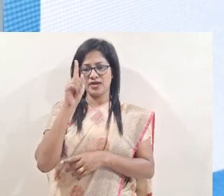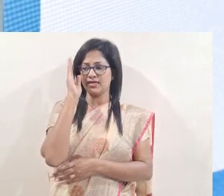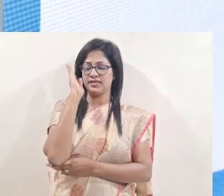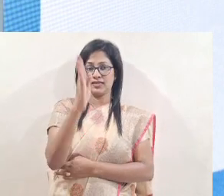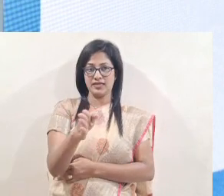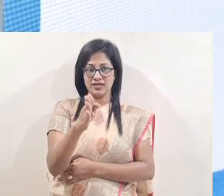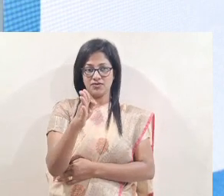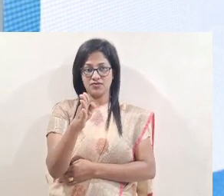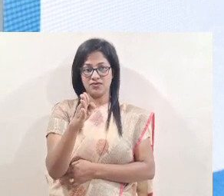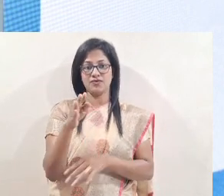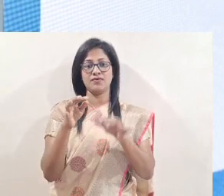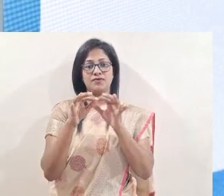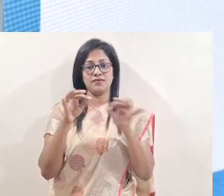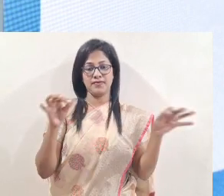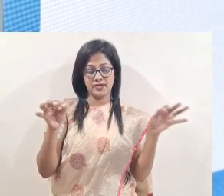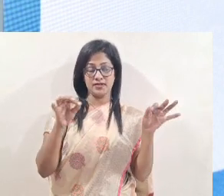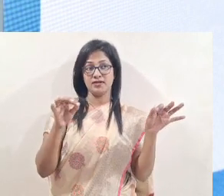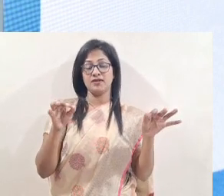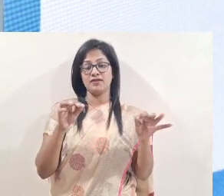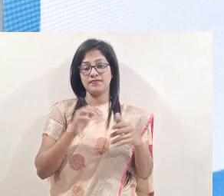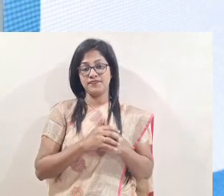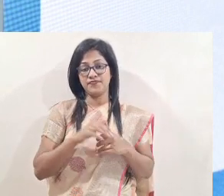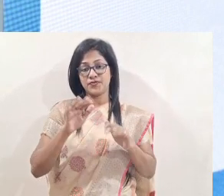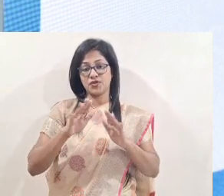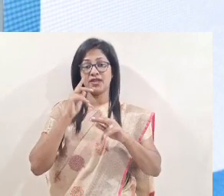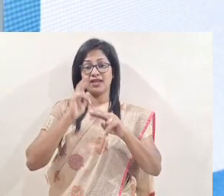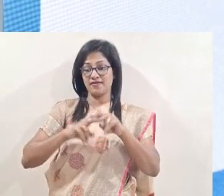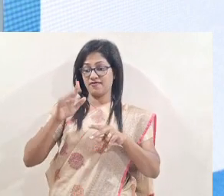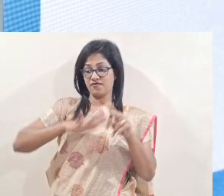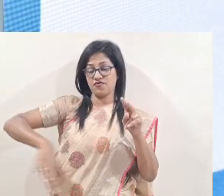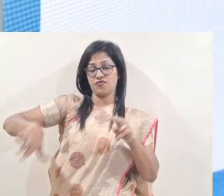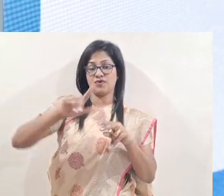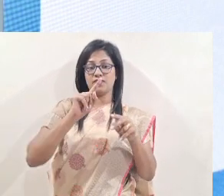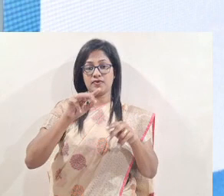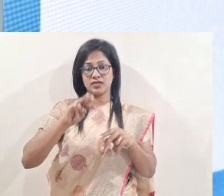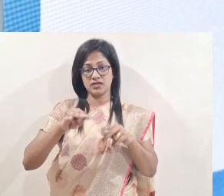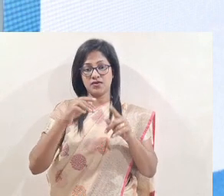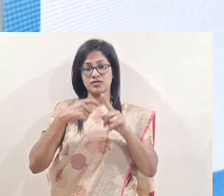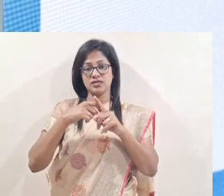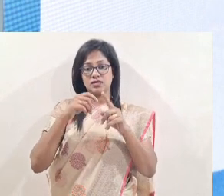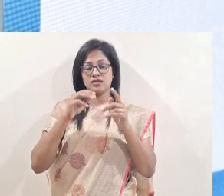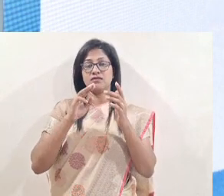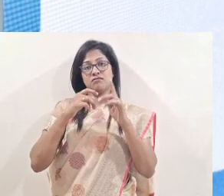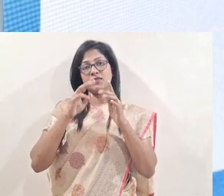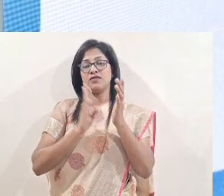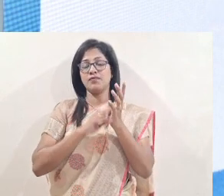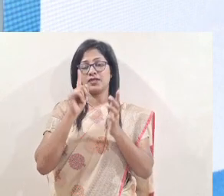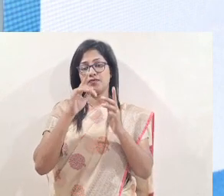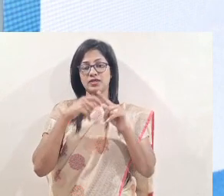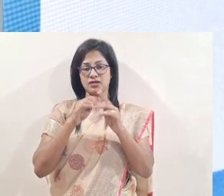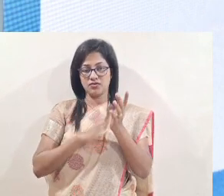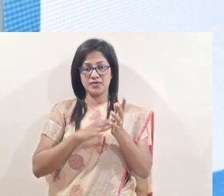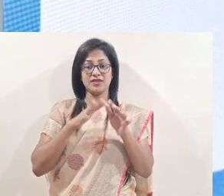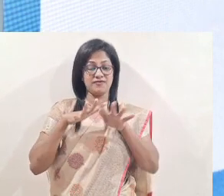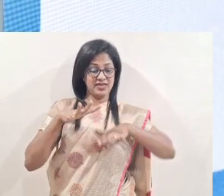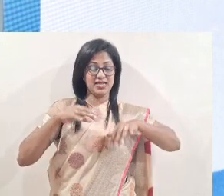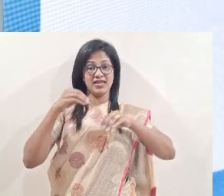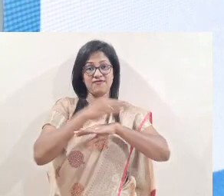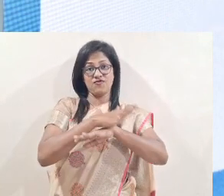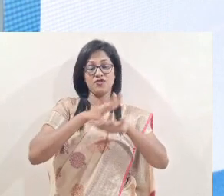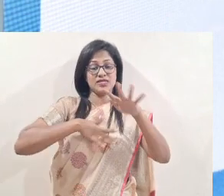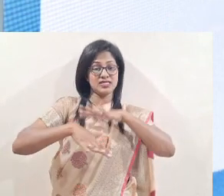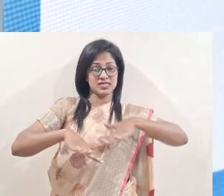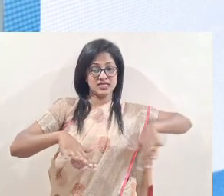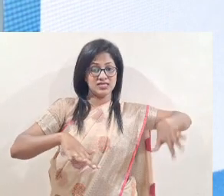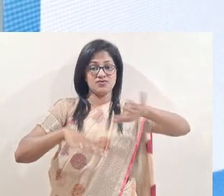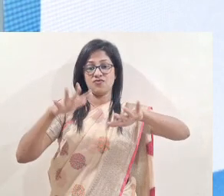If entire corridor is considered for a TOD development, again, the influence zones varies. So why I'm repeating the word influence zone